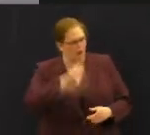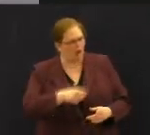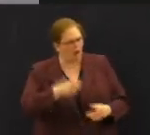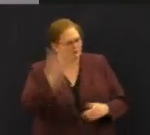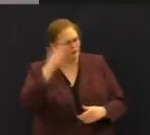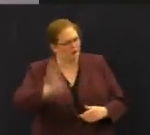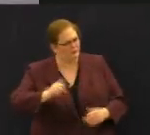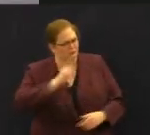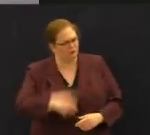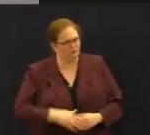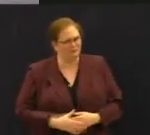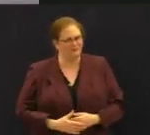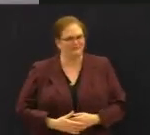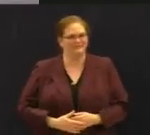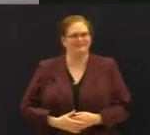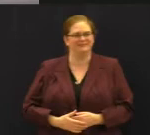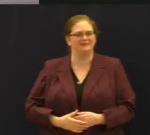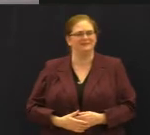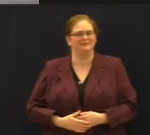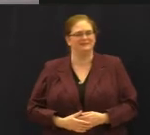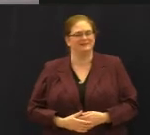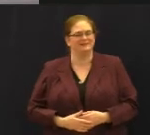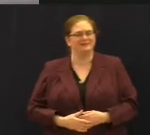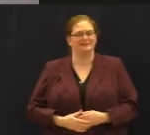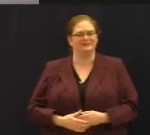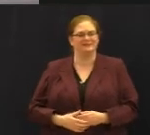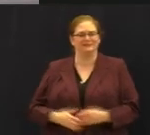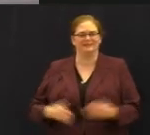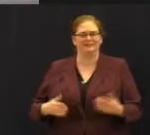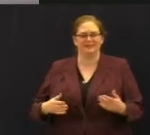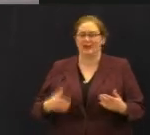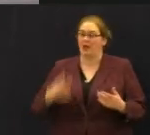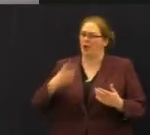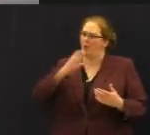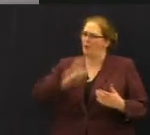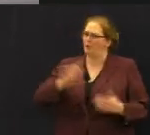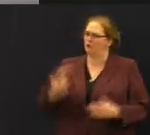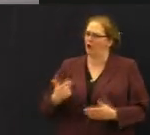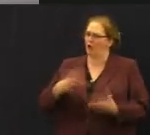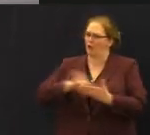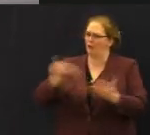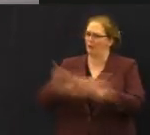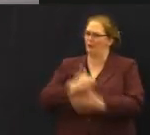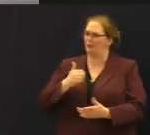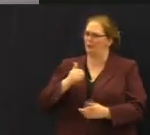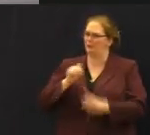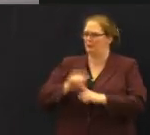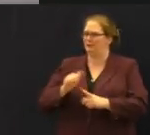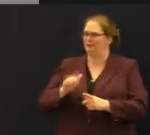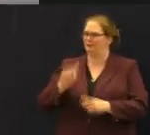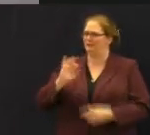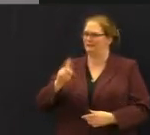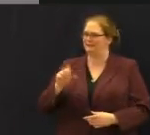true. What kind? Teaching them all new tricks, you know? What kind of programs are you